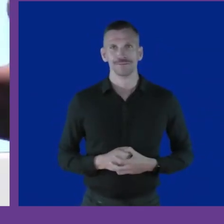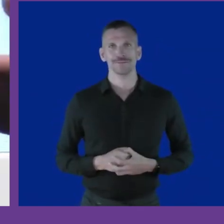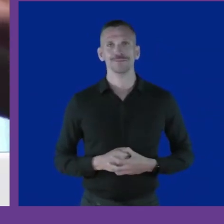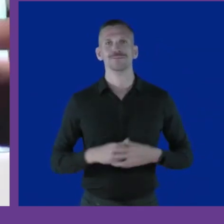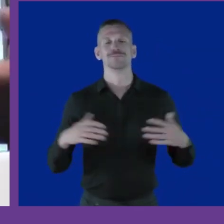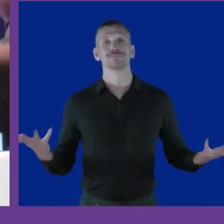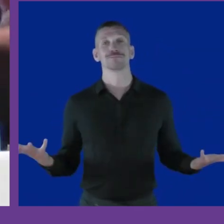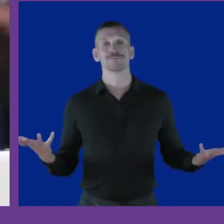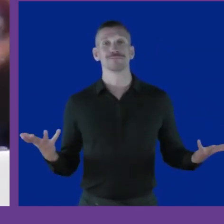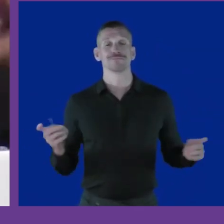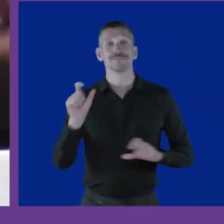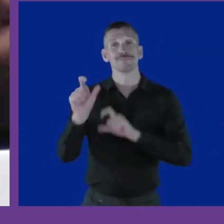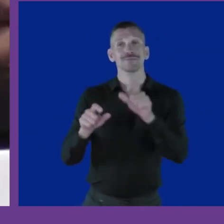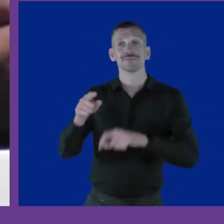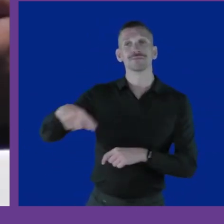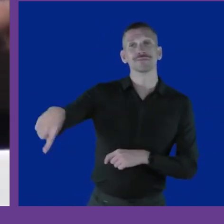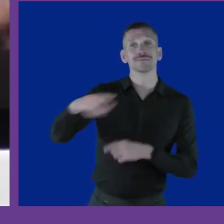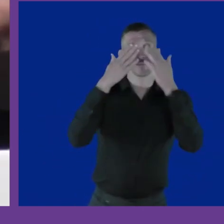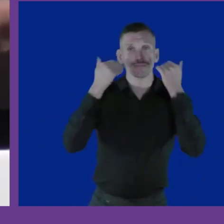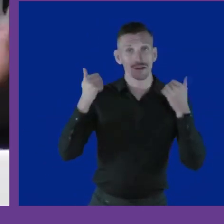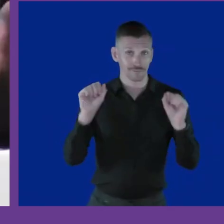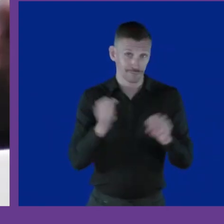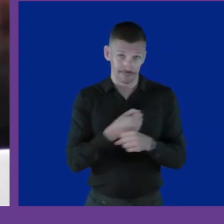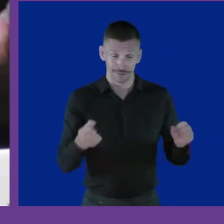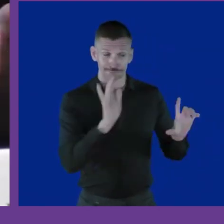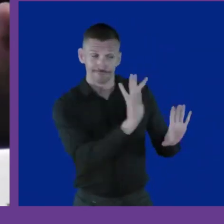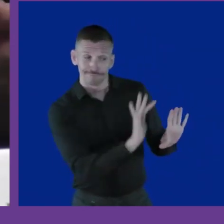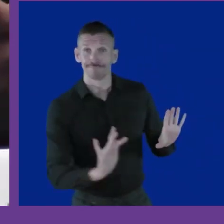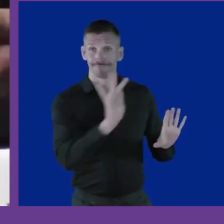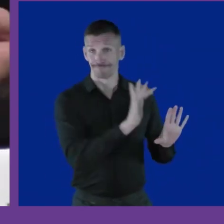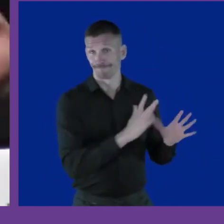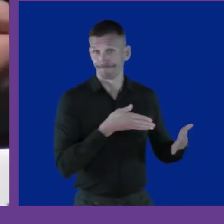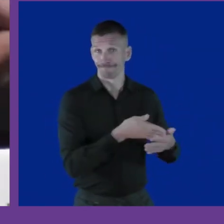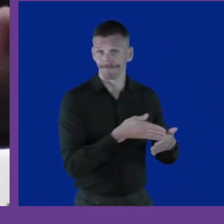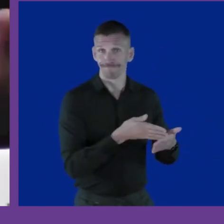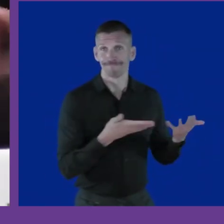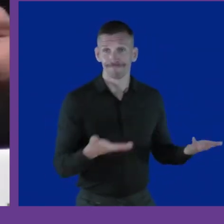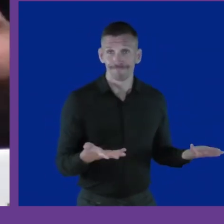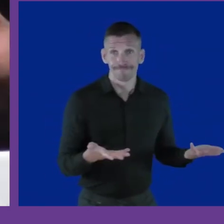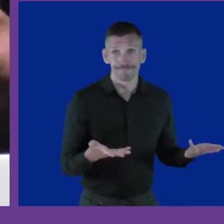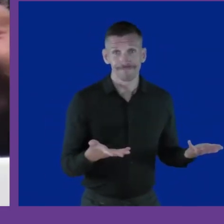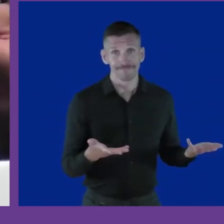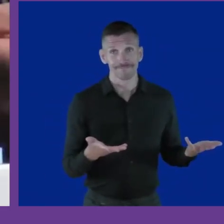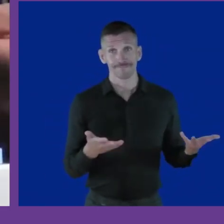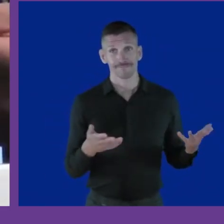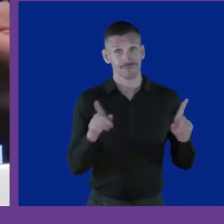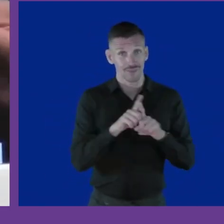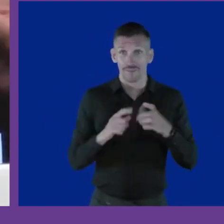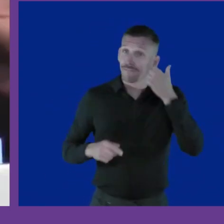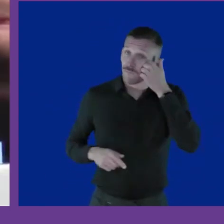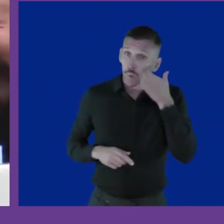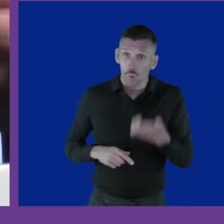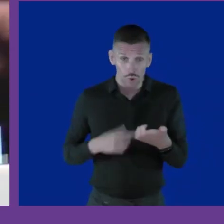users know how to use touchscreens because they have phones, right? All phones now are touchscreen based. And